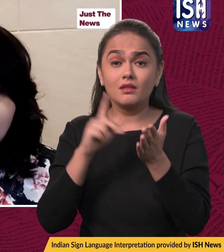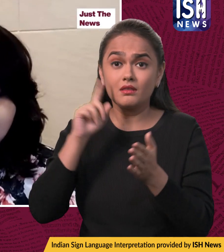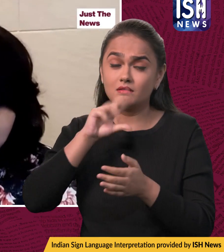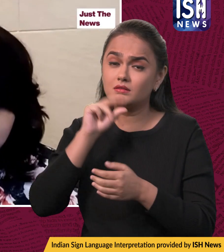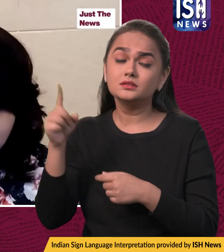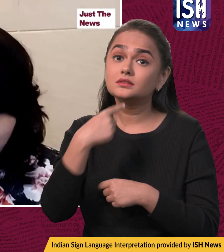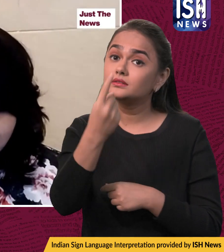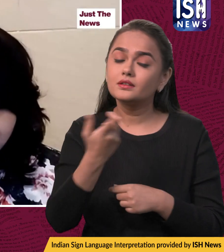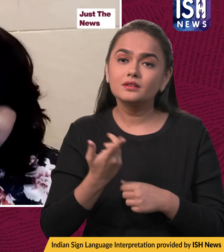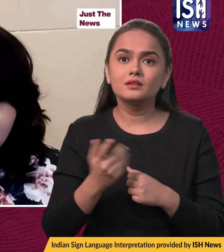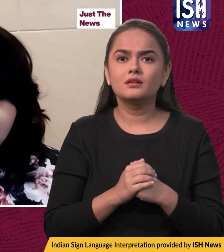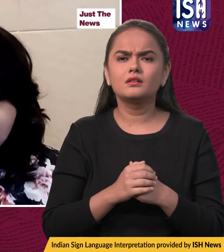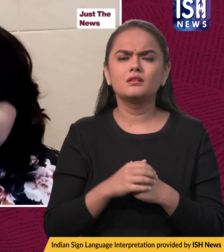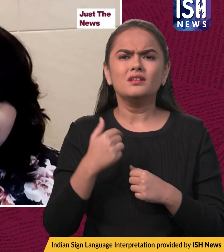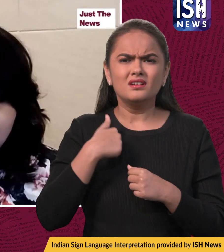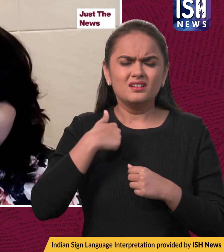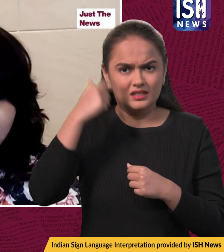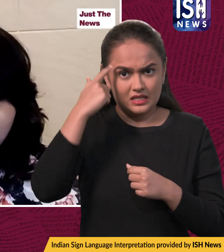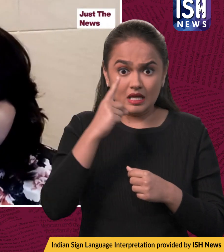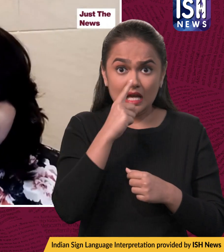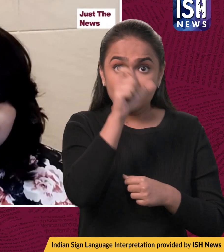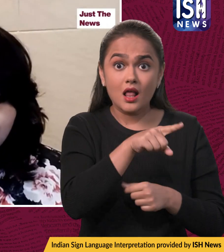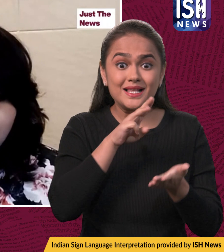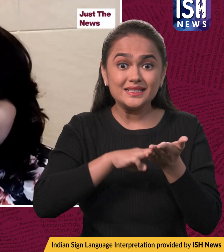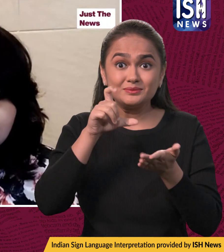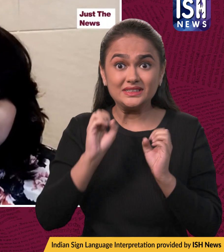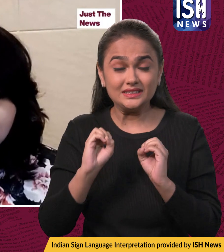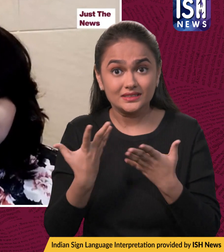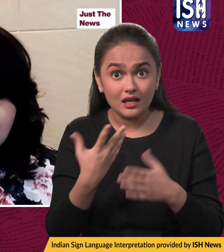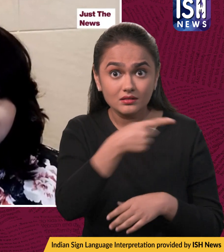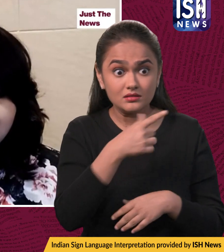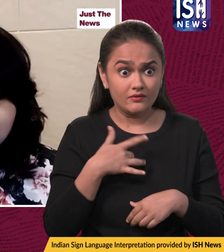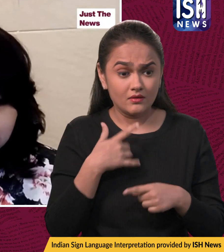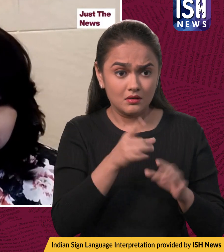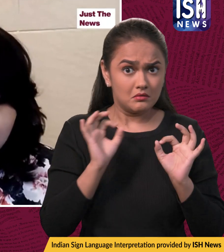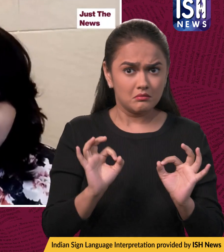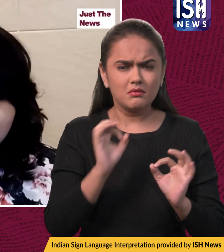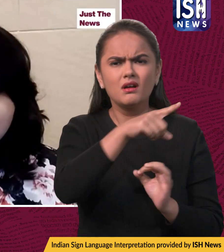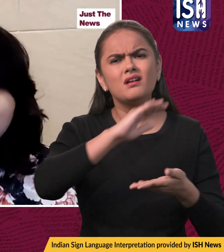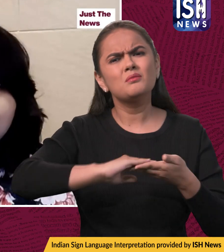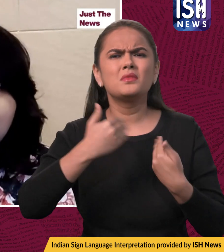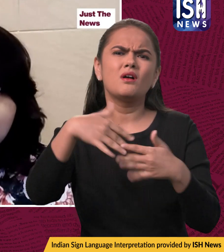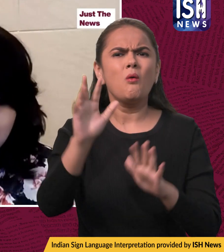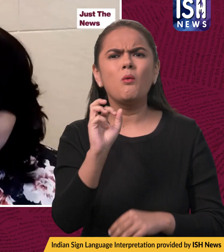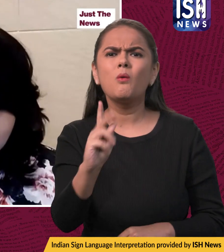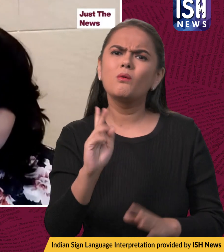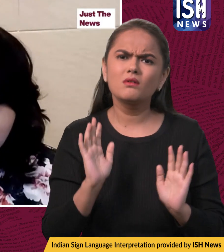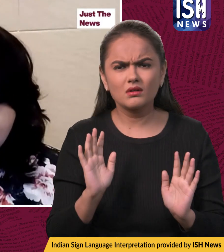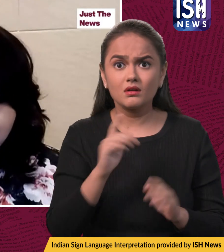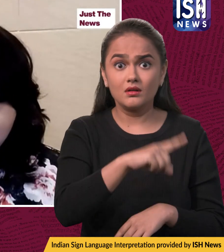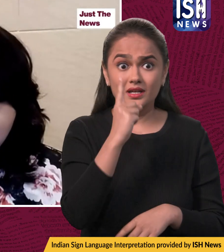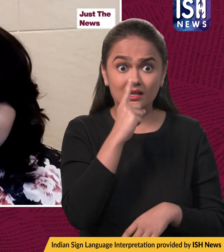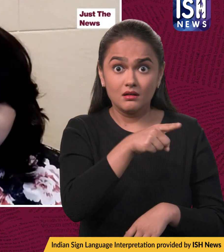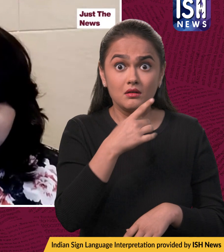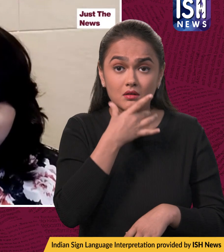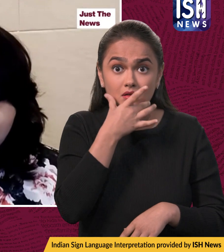to ANI, said, and I quote, I believe that when a girl is mature and attains the age of fertility, she should get married.